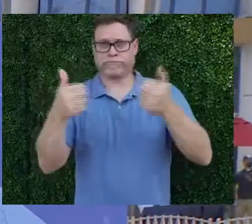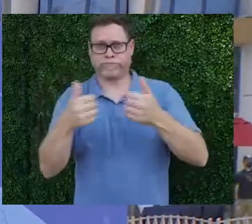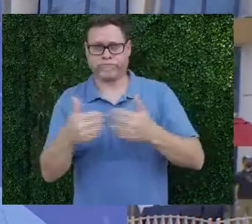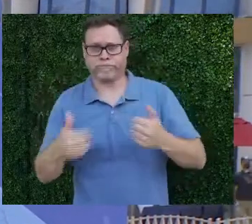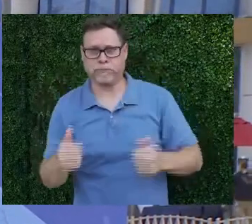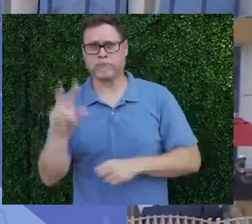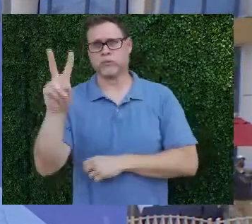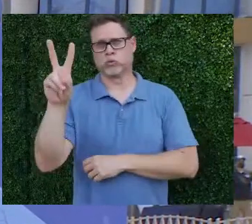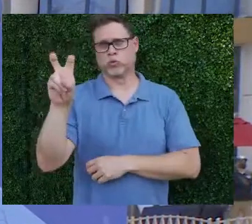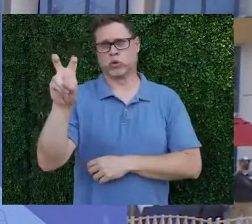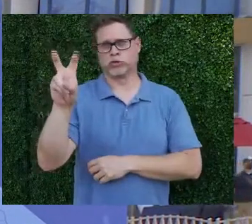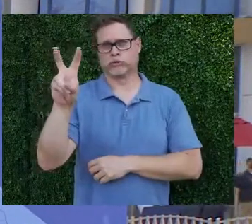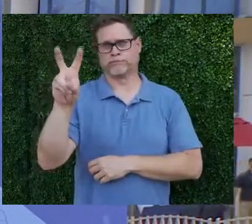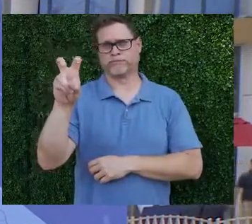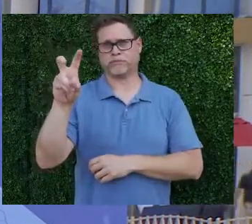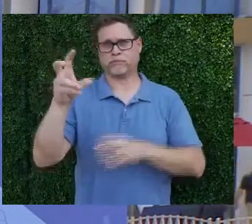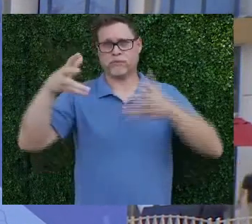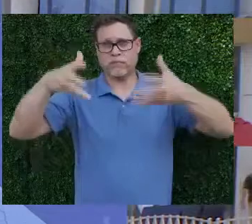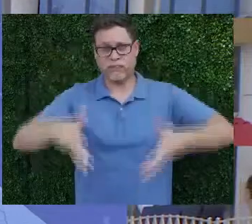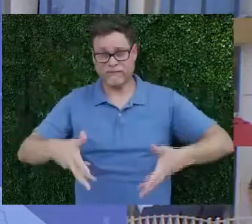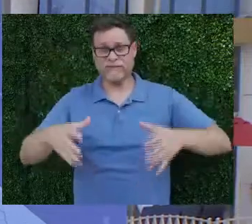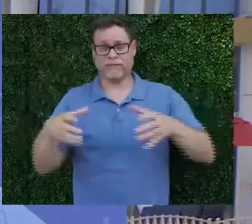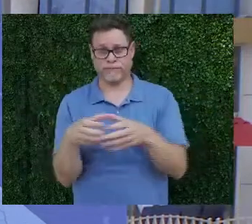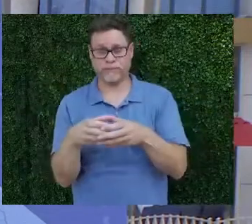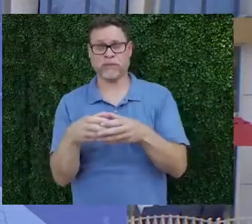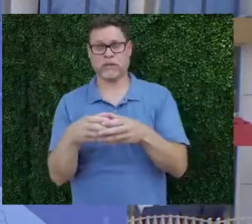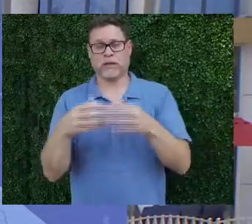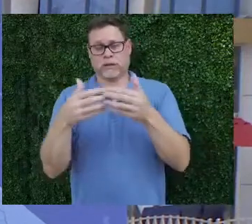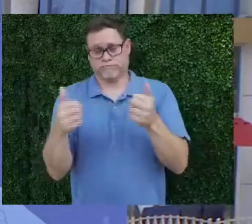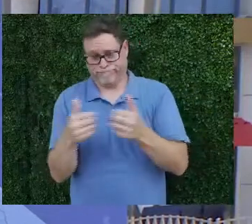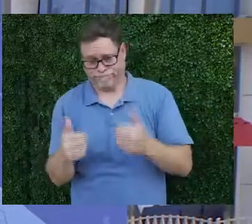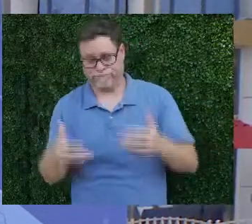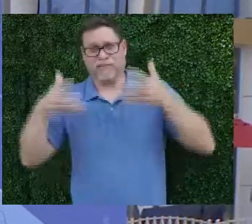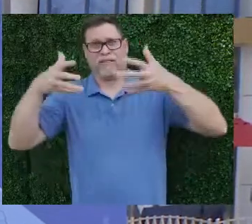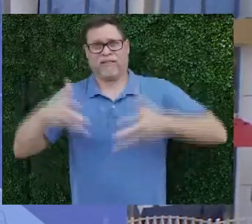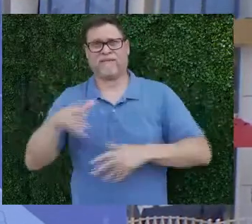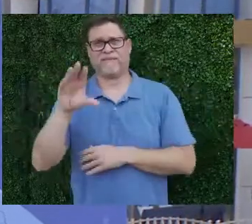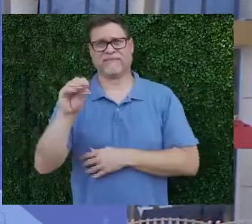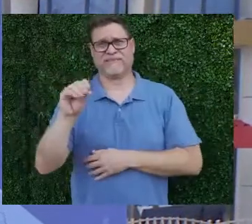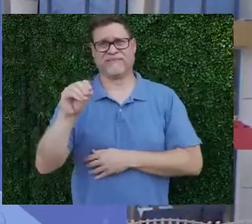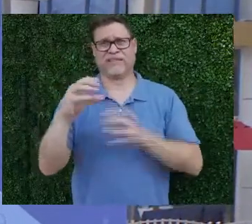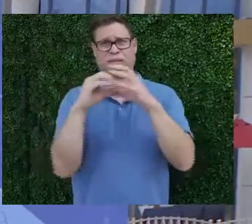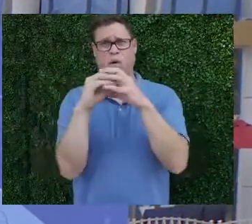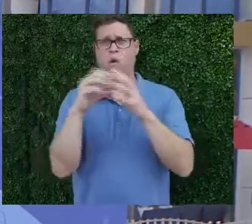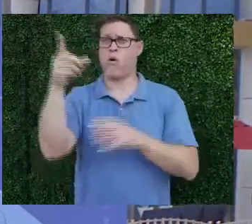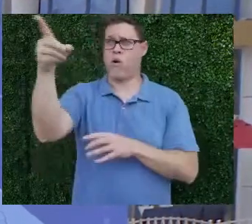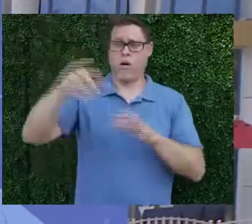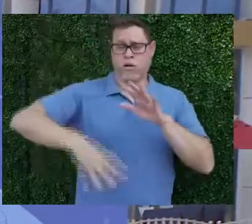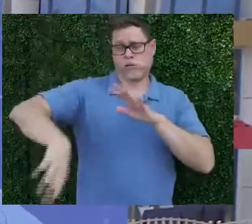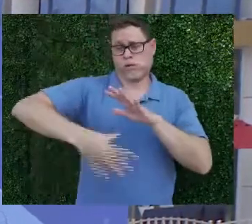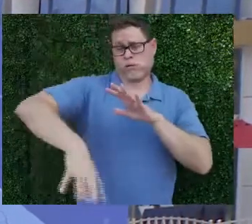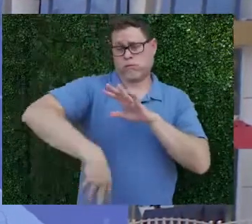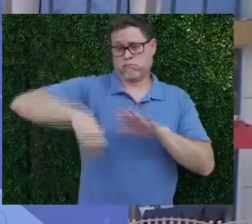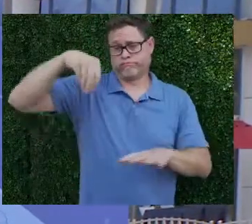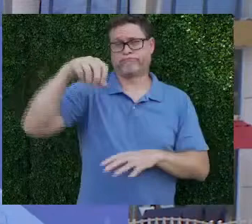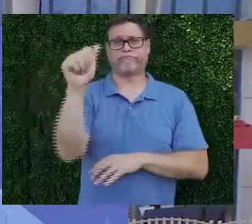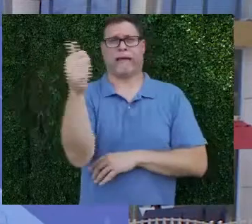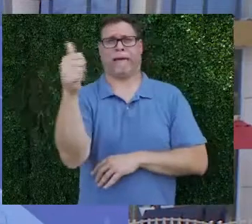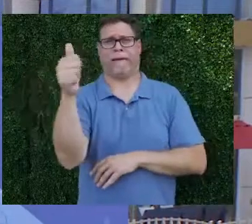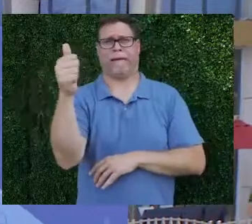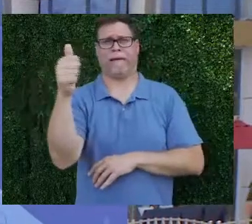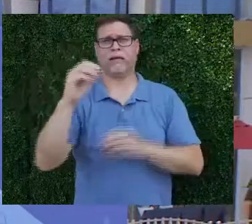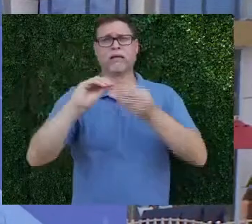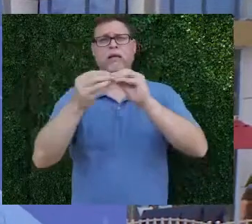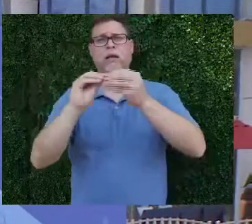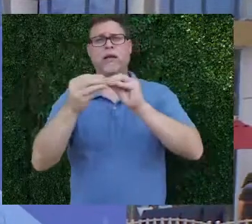about 200. Those 200, we broke it down to 50. And we have 50 balls in here, we're going to be picking 10. The